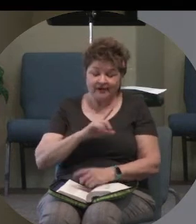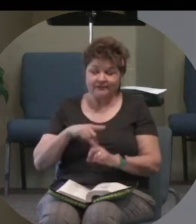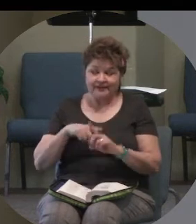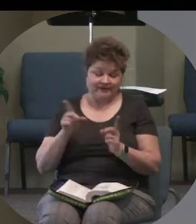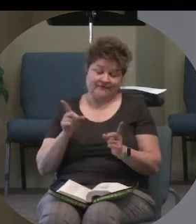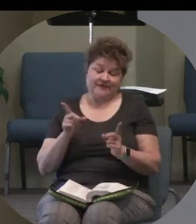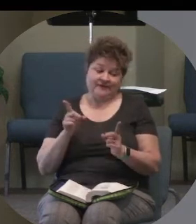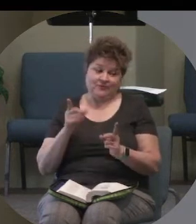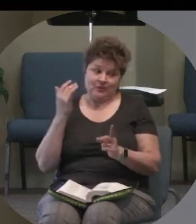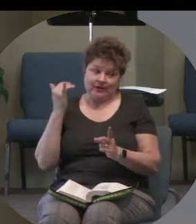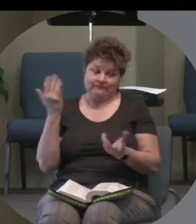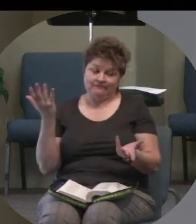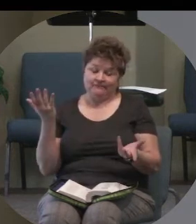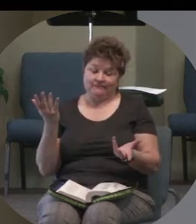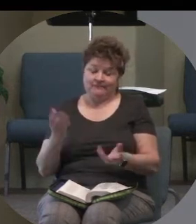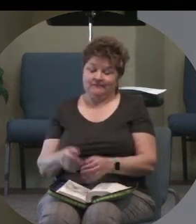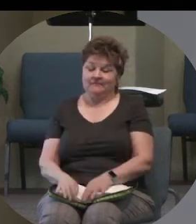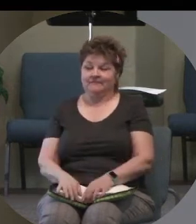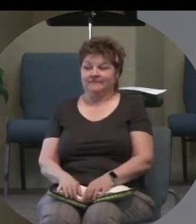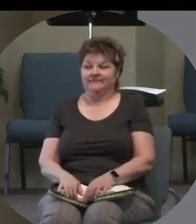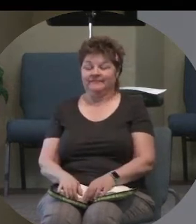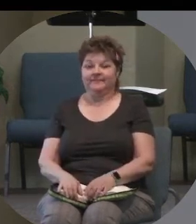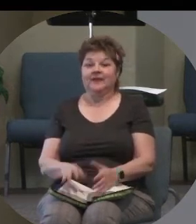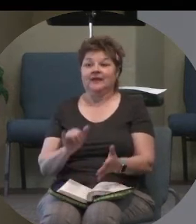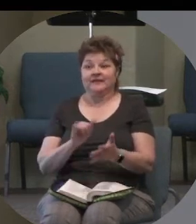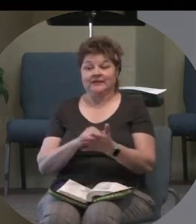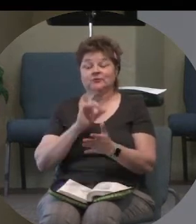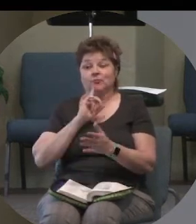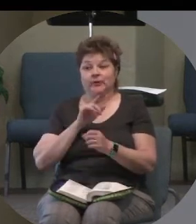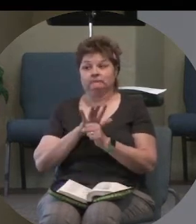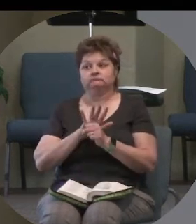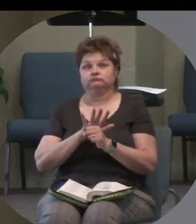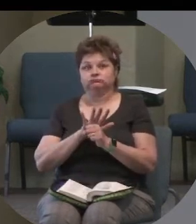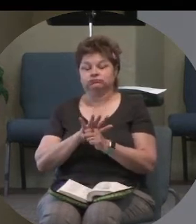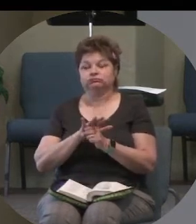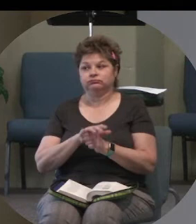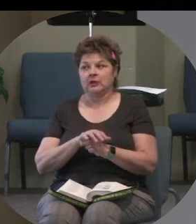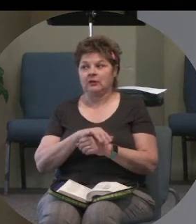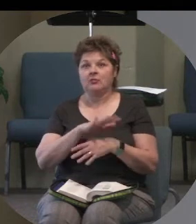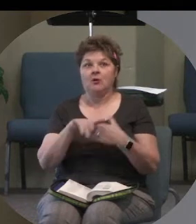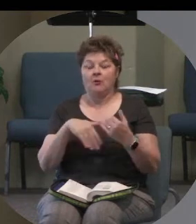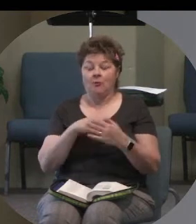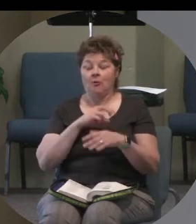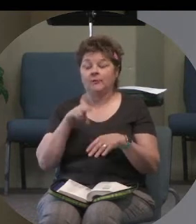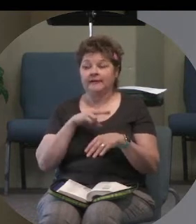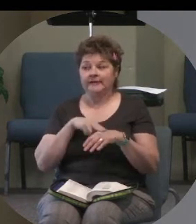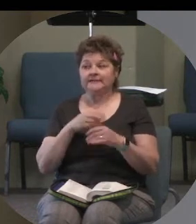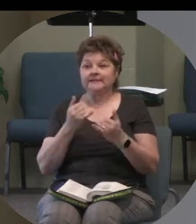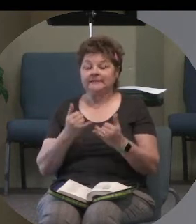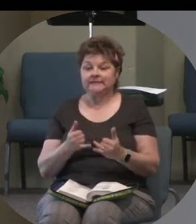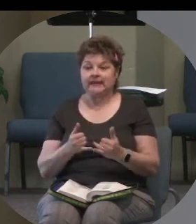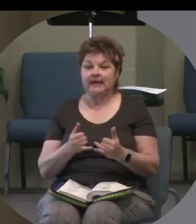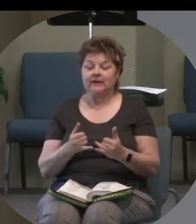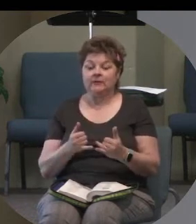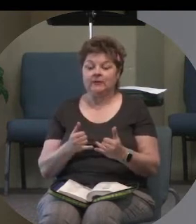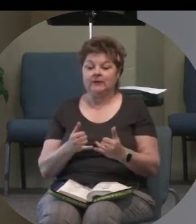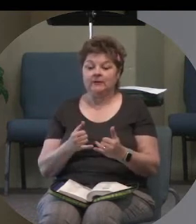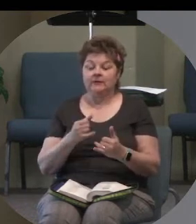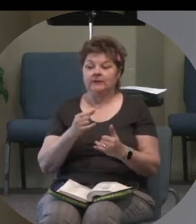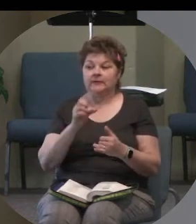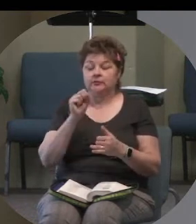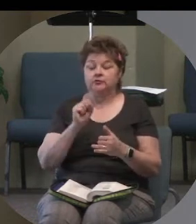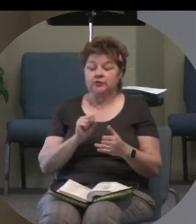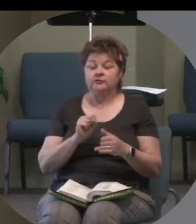for you? That's some real pressure. The whole nation is now looking, the southern nation of Judah is looking